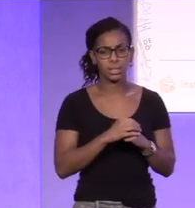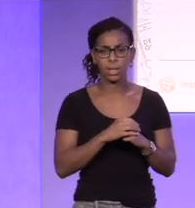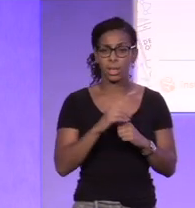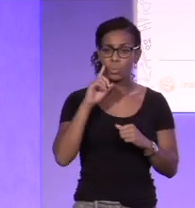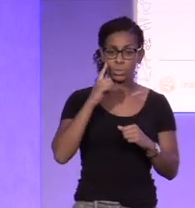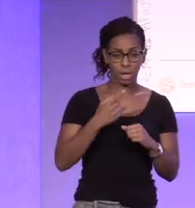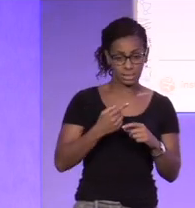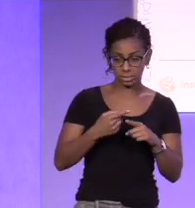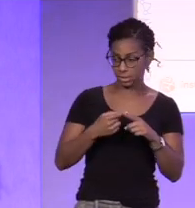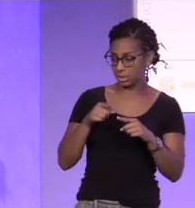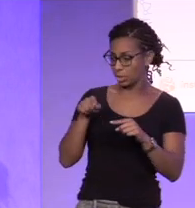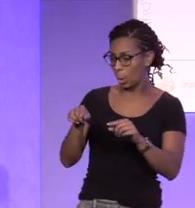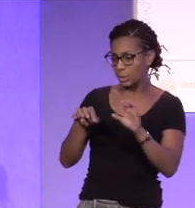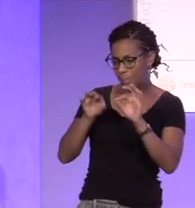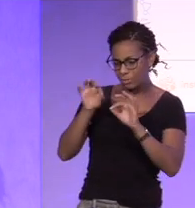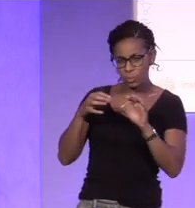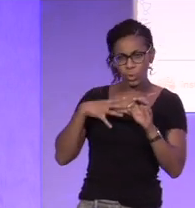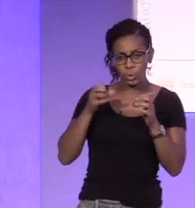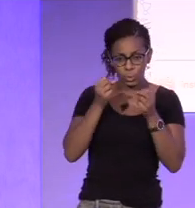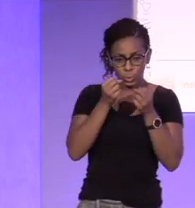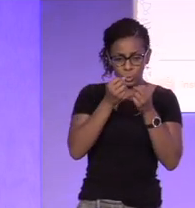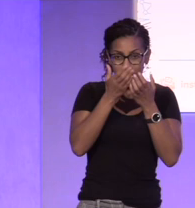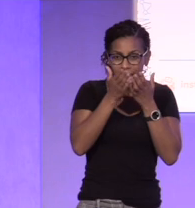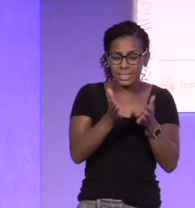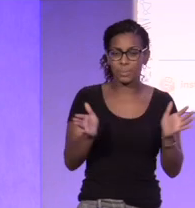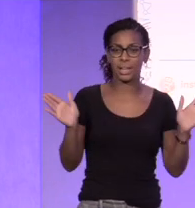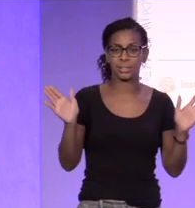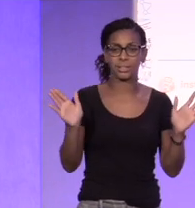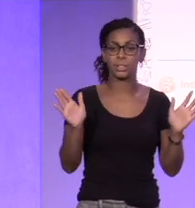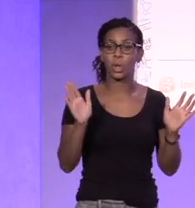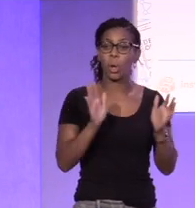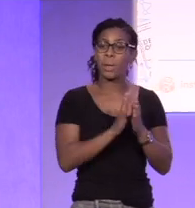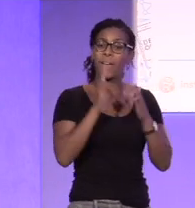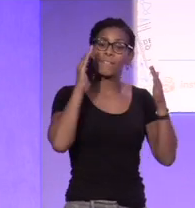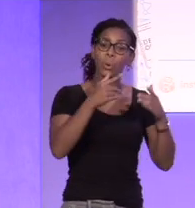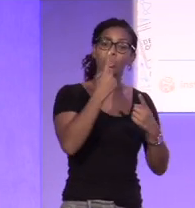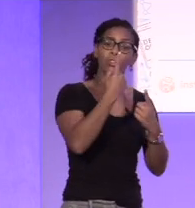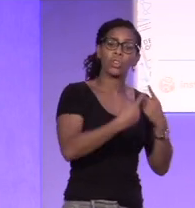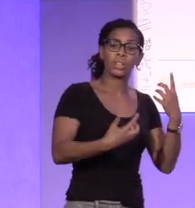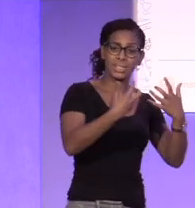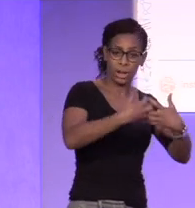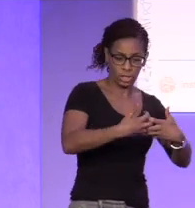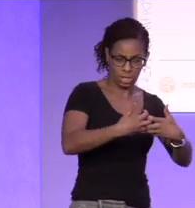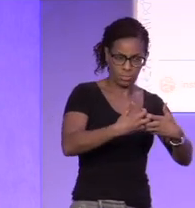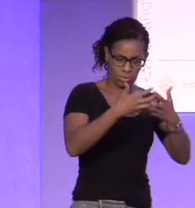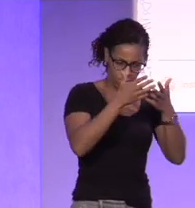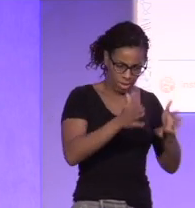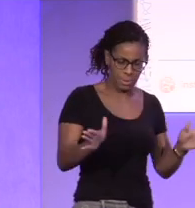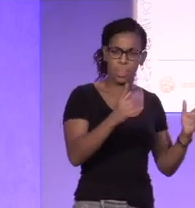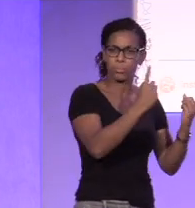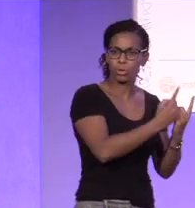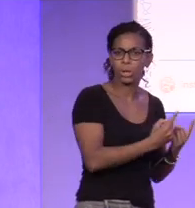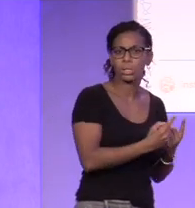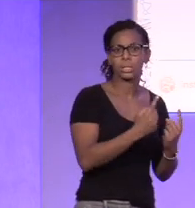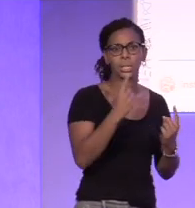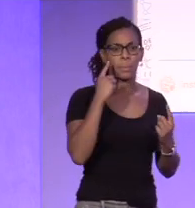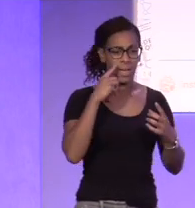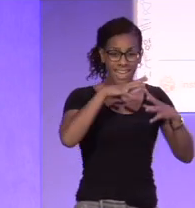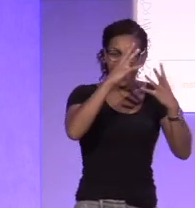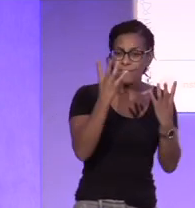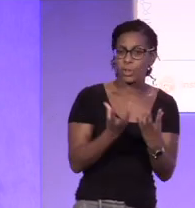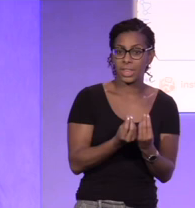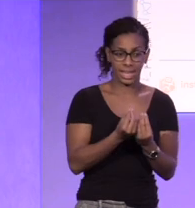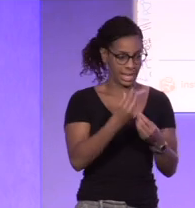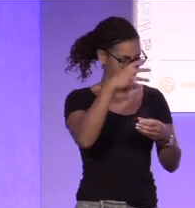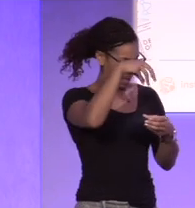those metrics out to not just focus on the technology, but the product. And then we expanded it further to focus on everything that moved through our pipeline.